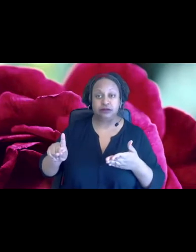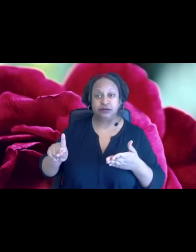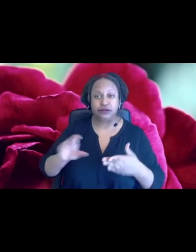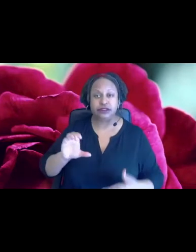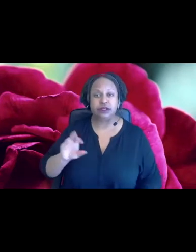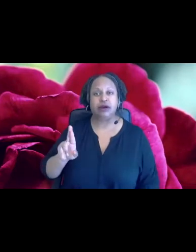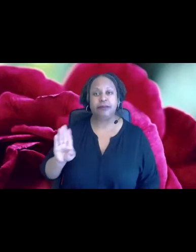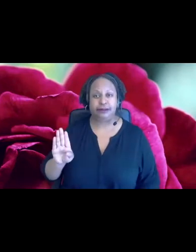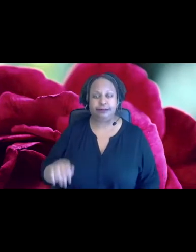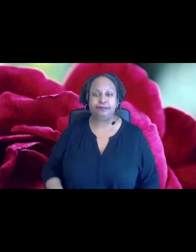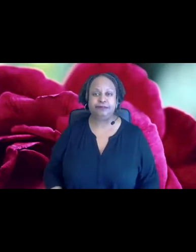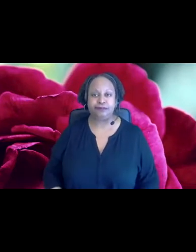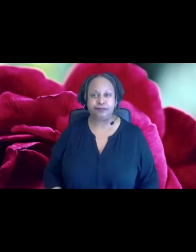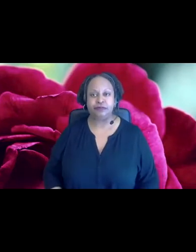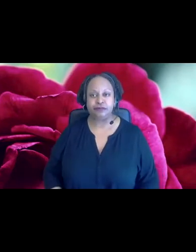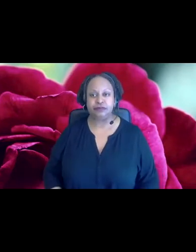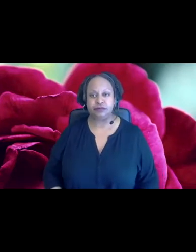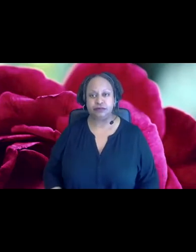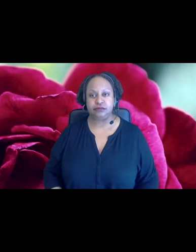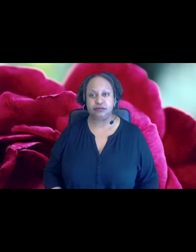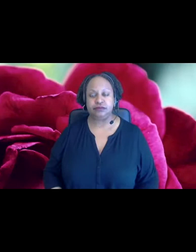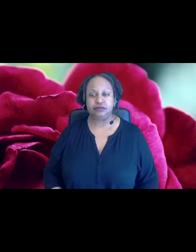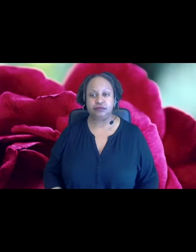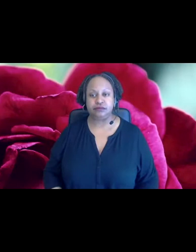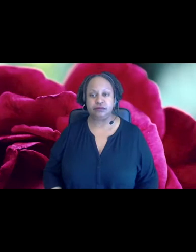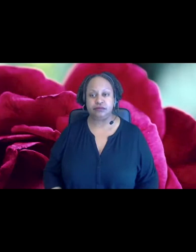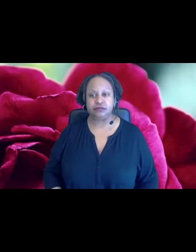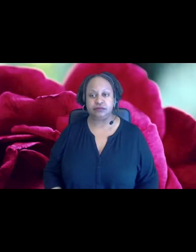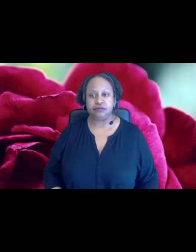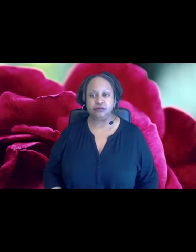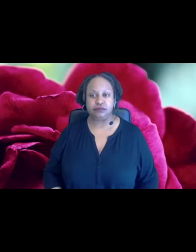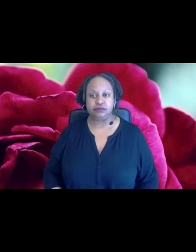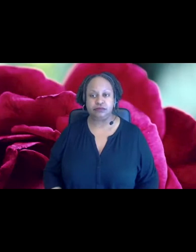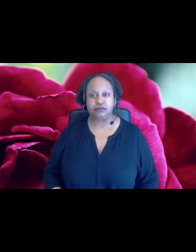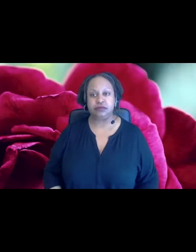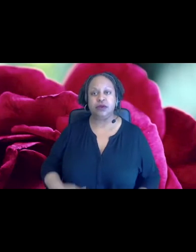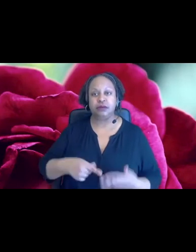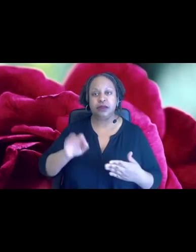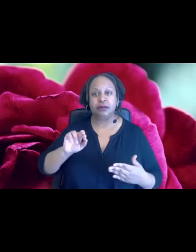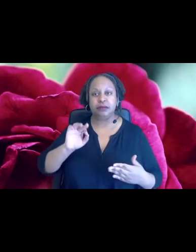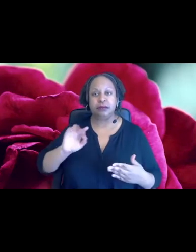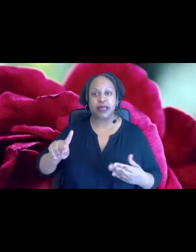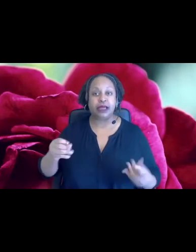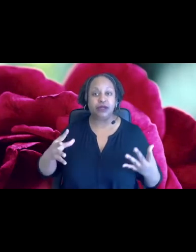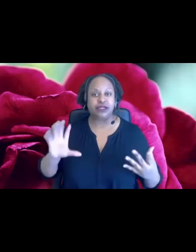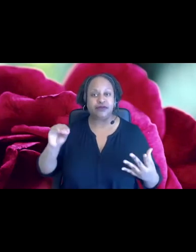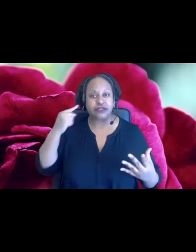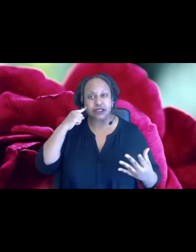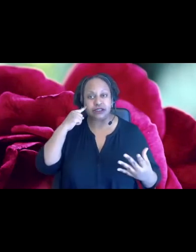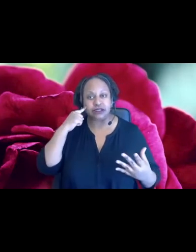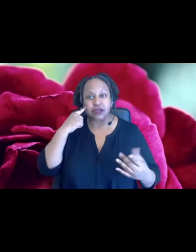the CRB amount 50 cents for every dollar that you received.